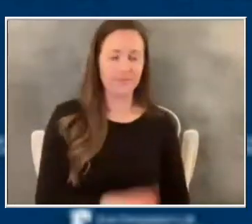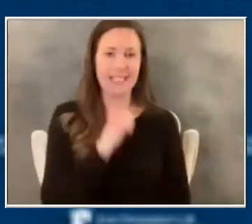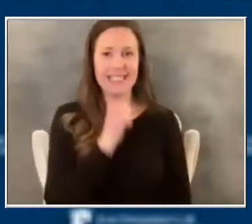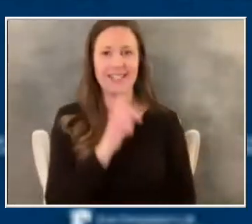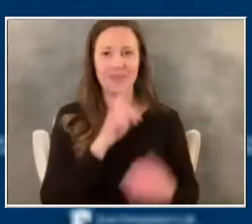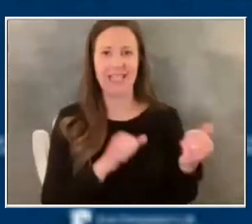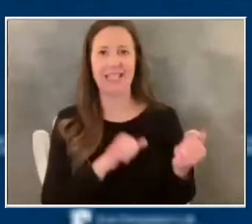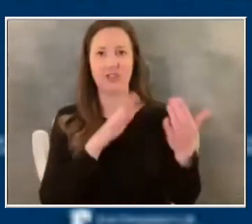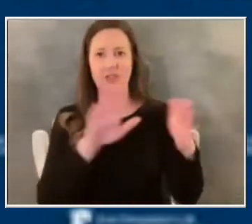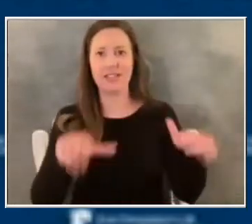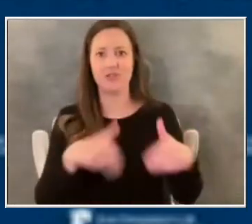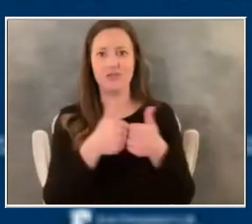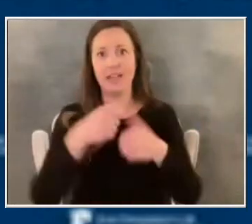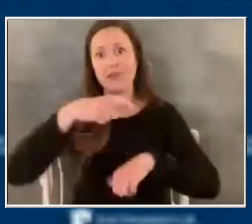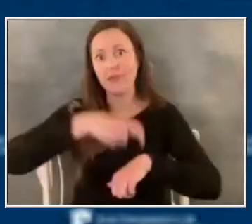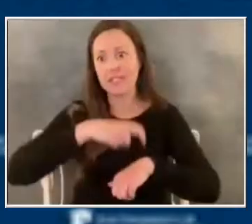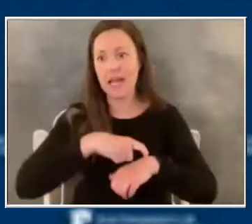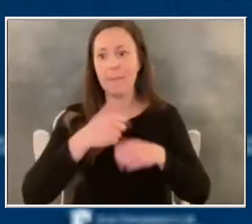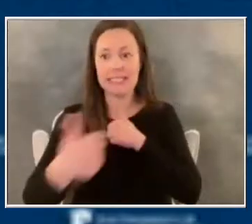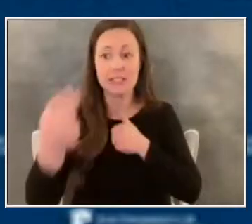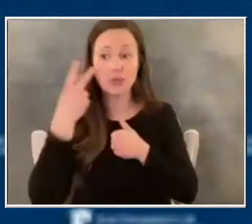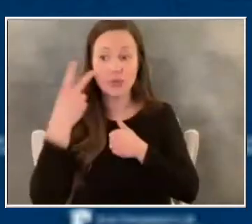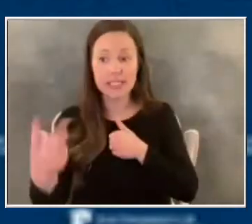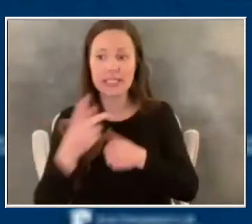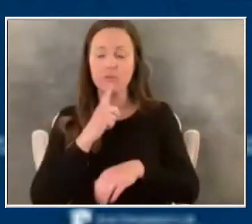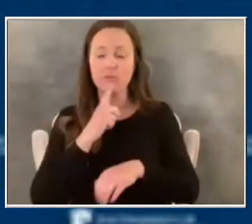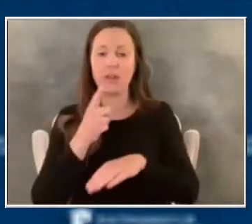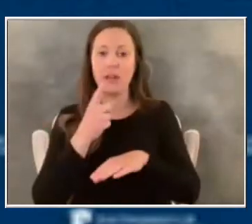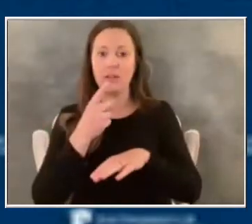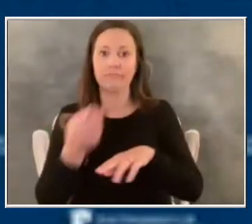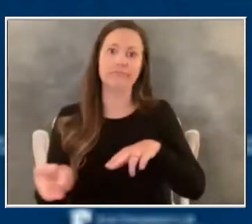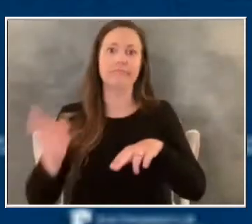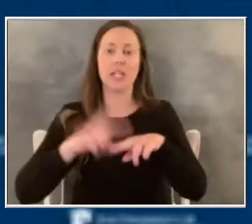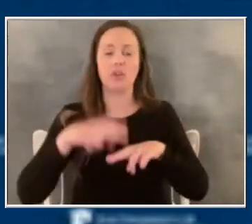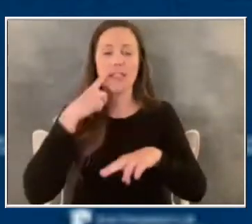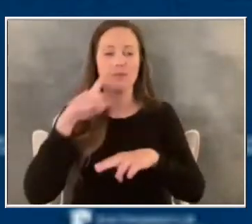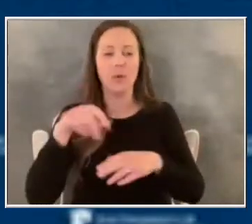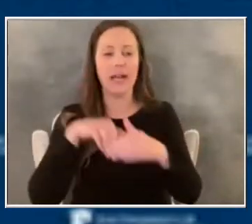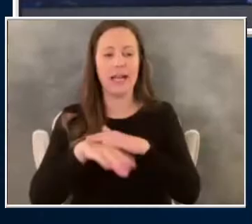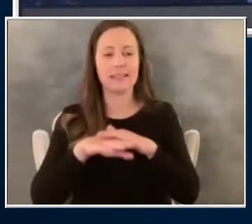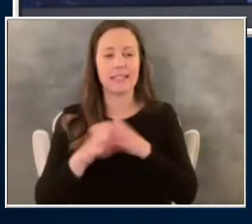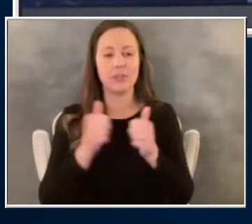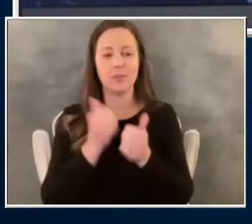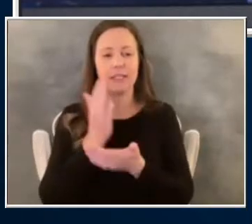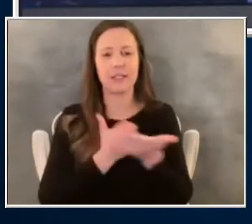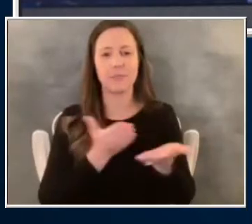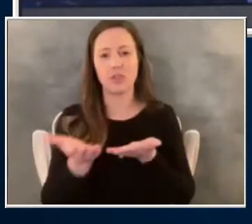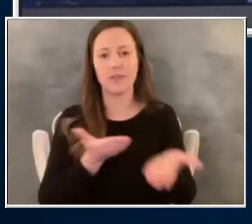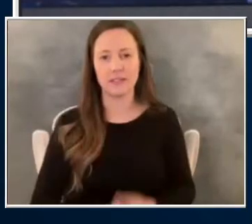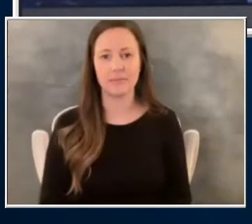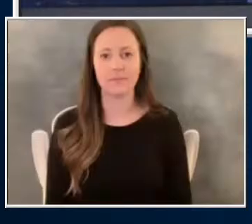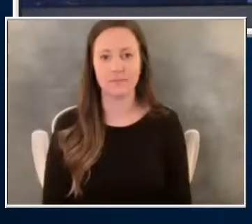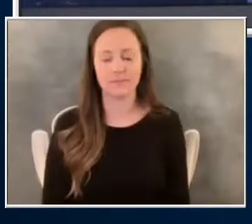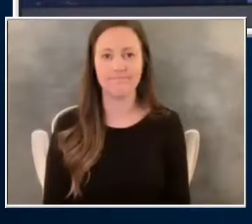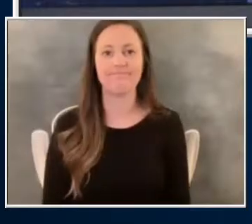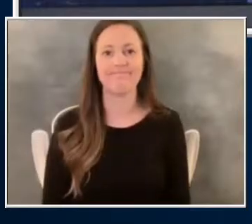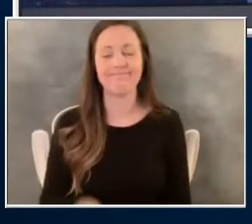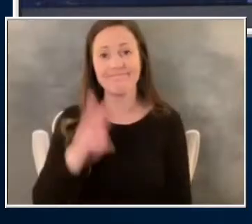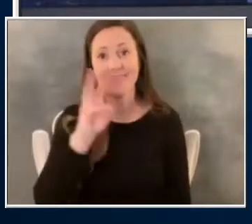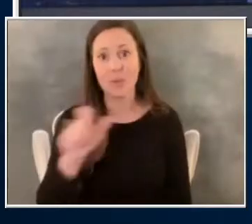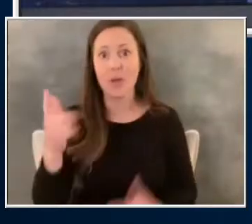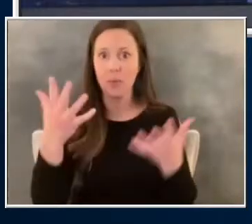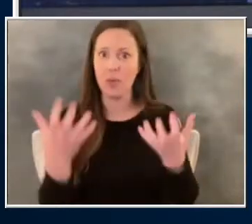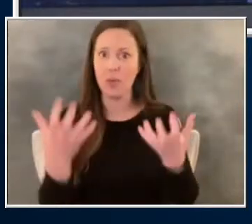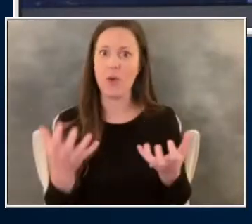and distance that we're seeing increase in getting access to some services. Well, we want to get to some questions